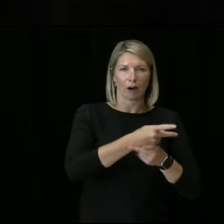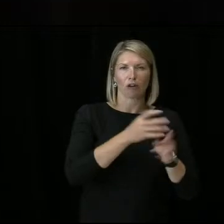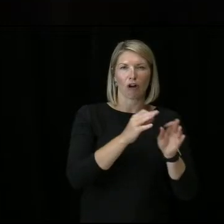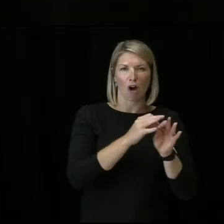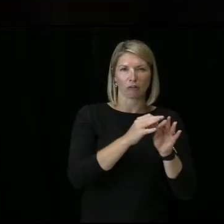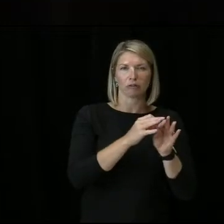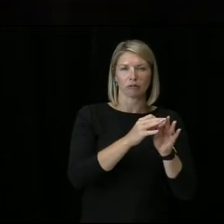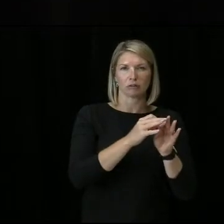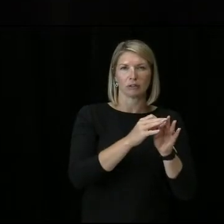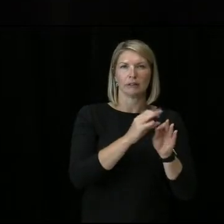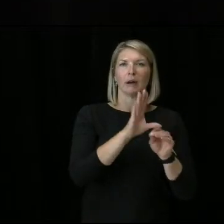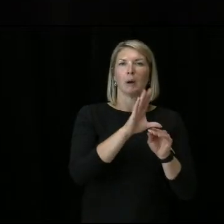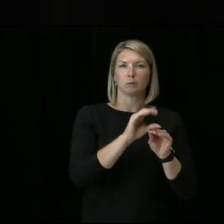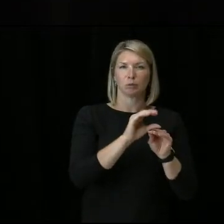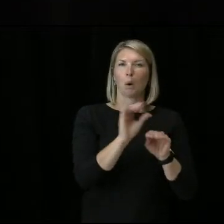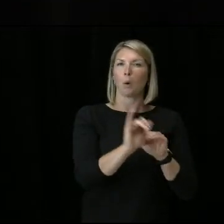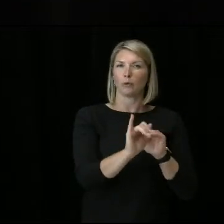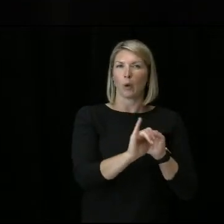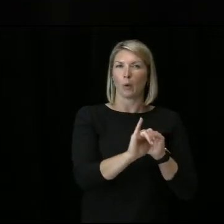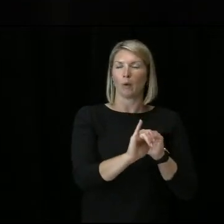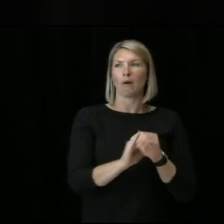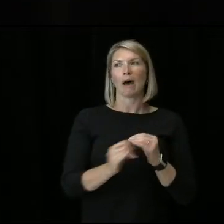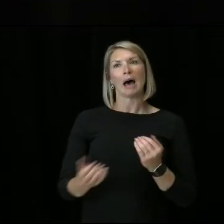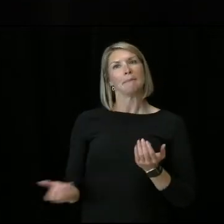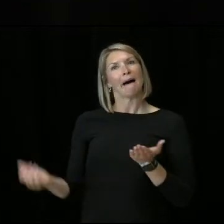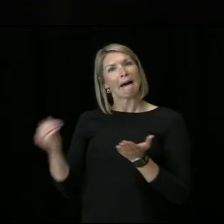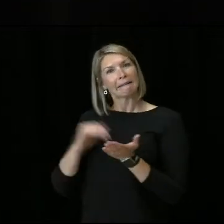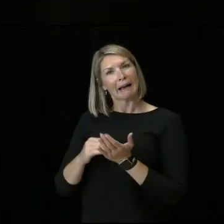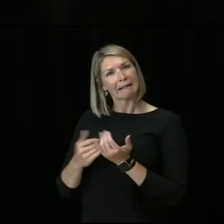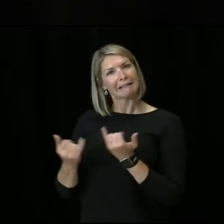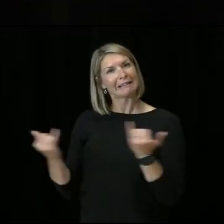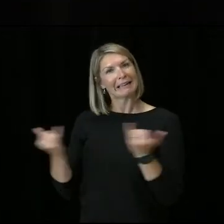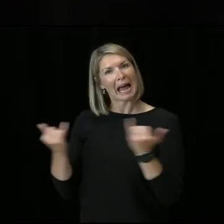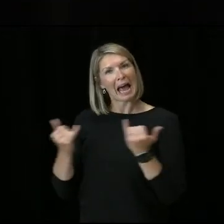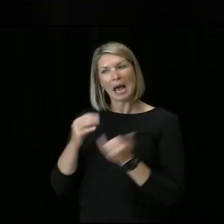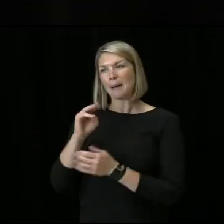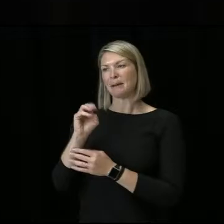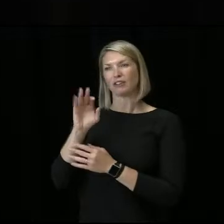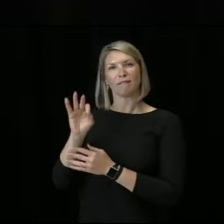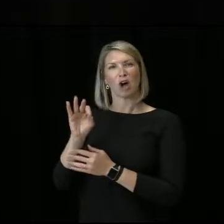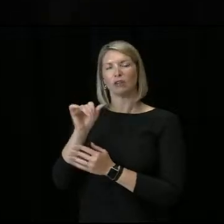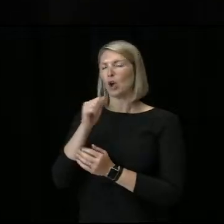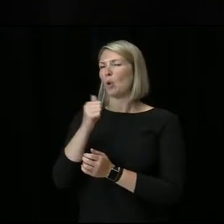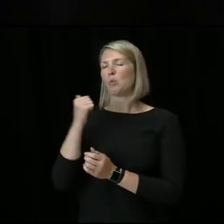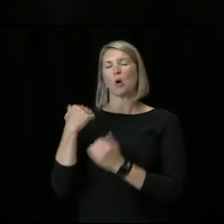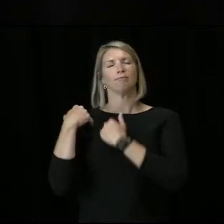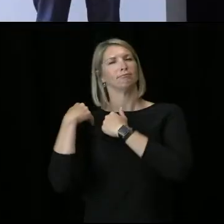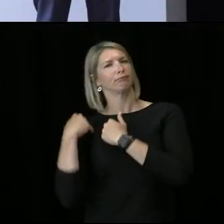when we landed on a deal to get muskrat off our backs. Thank you very much.